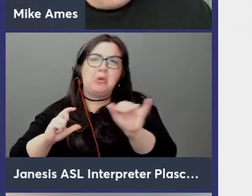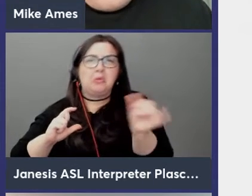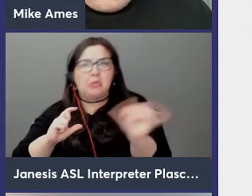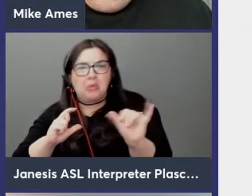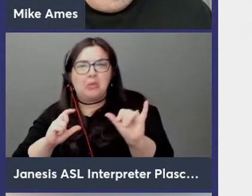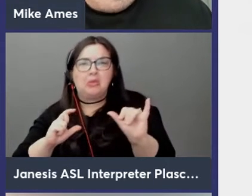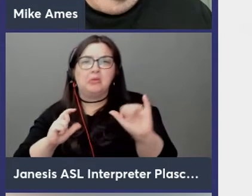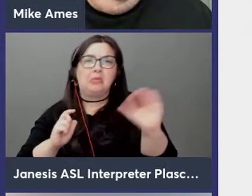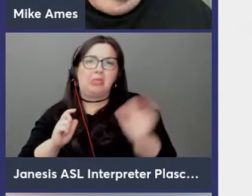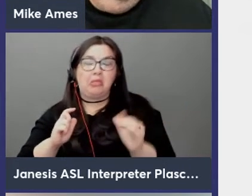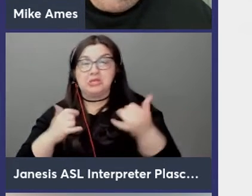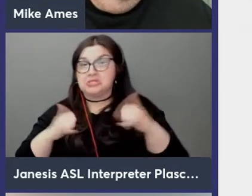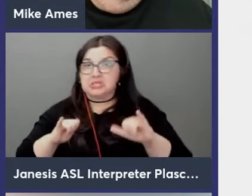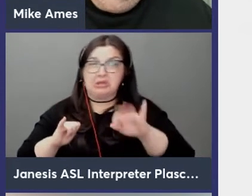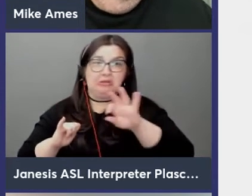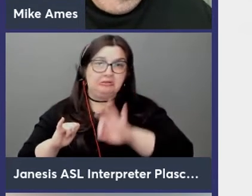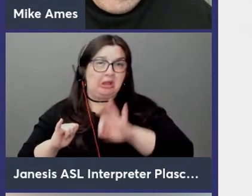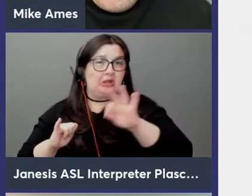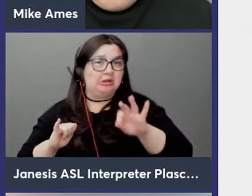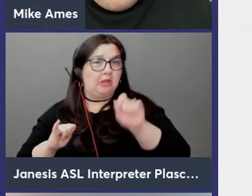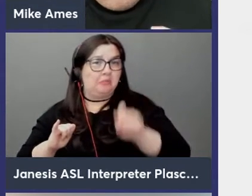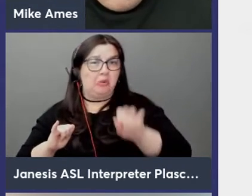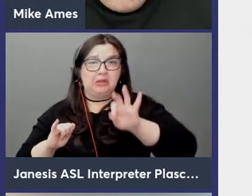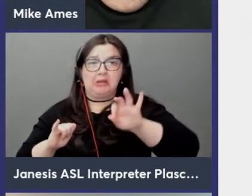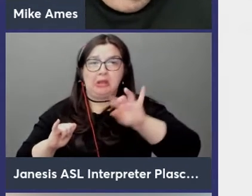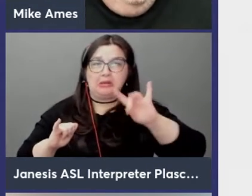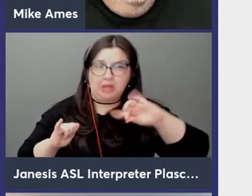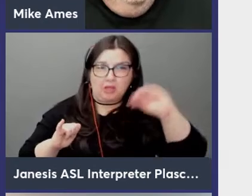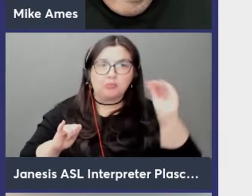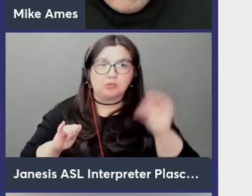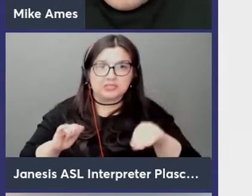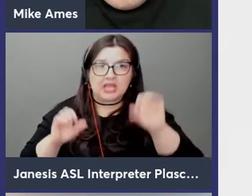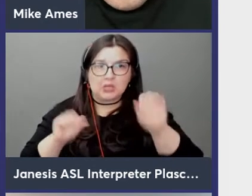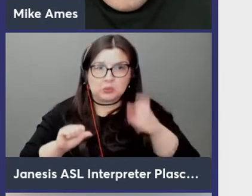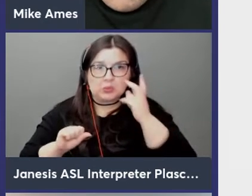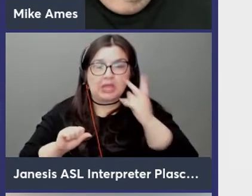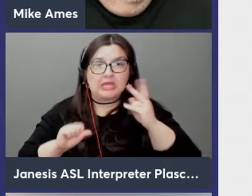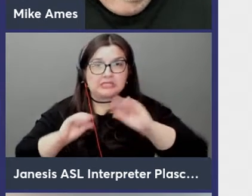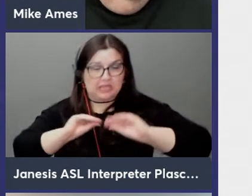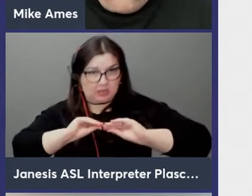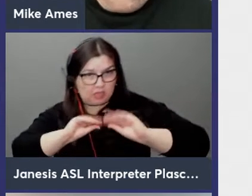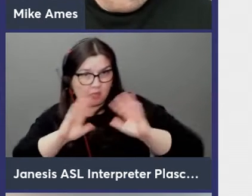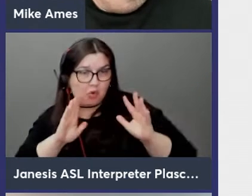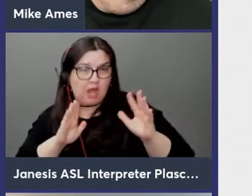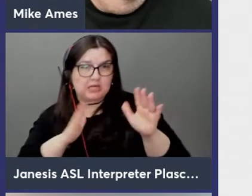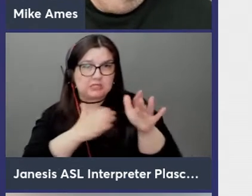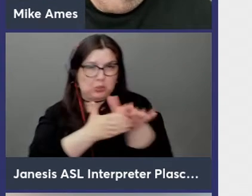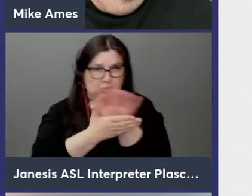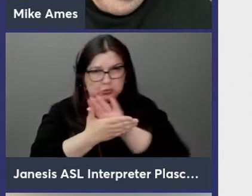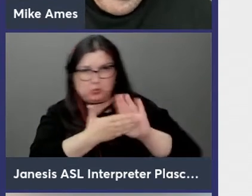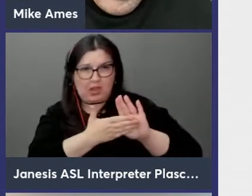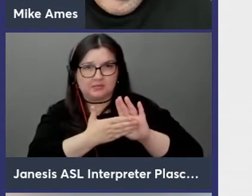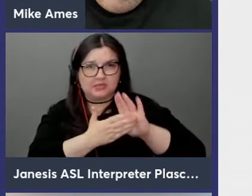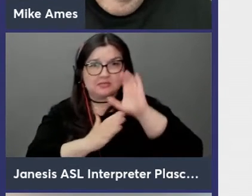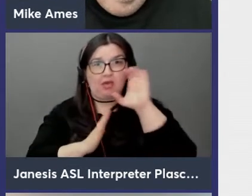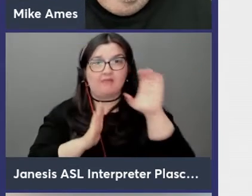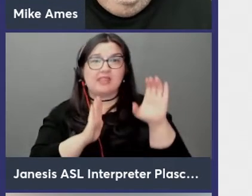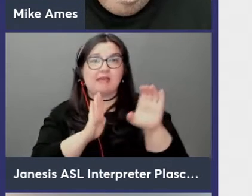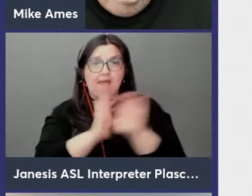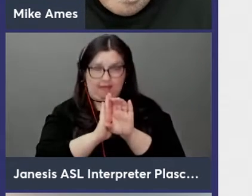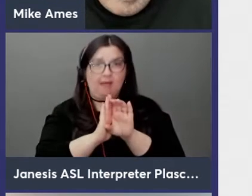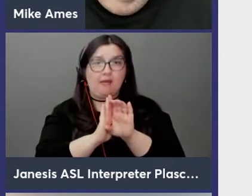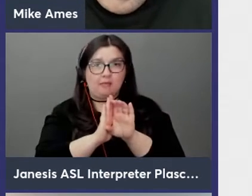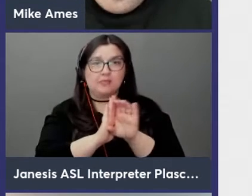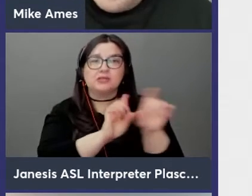like 99.98%. And you can see the brightness and the sharpness of the image. You also get